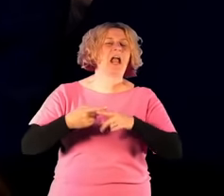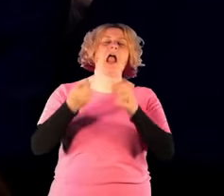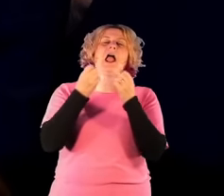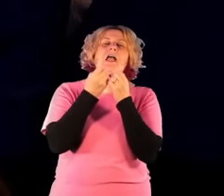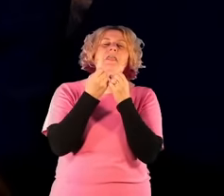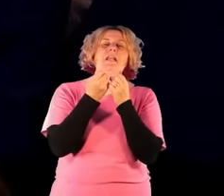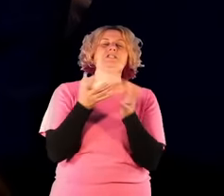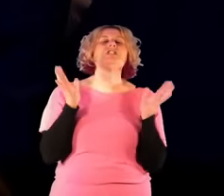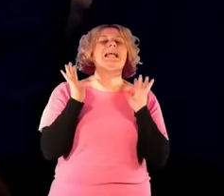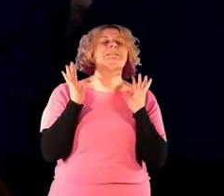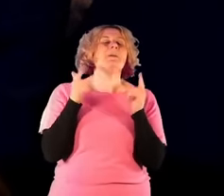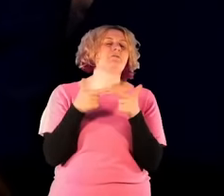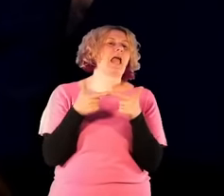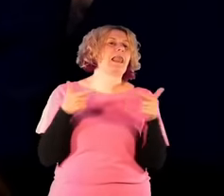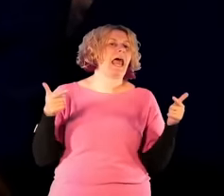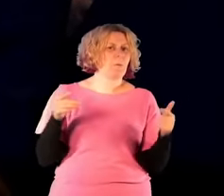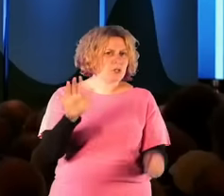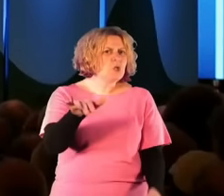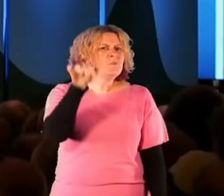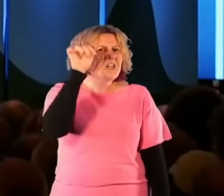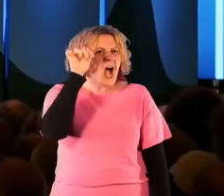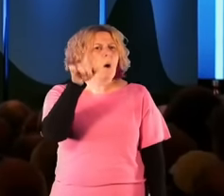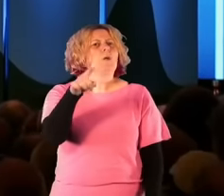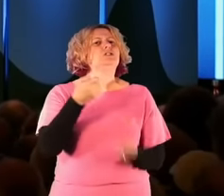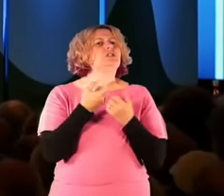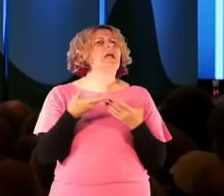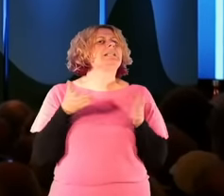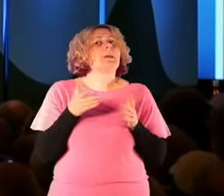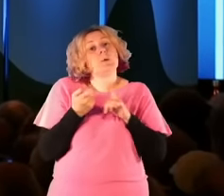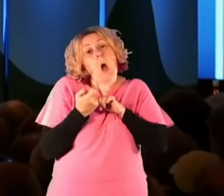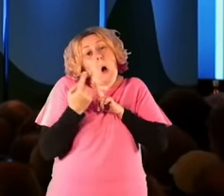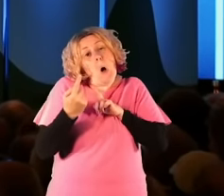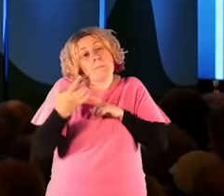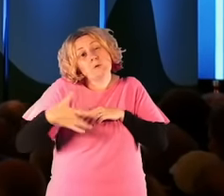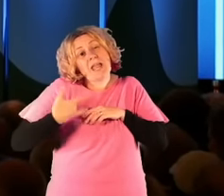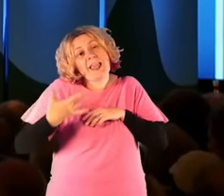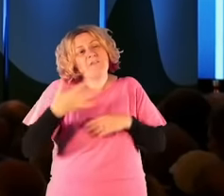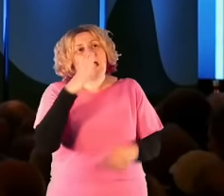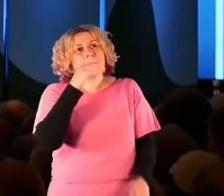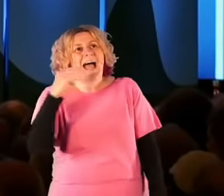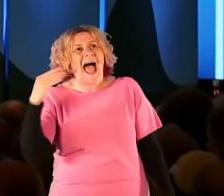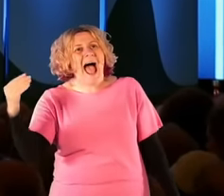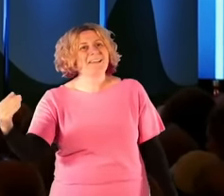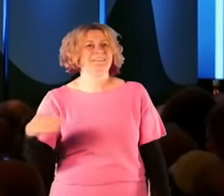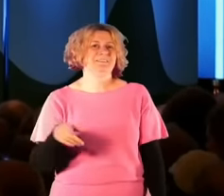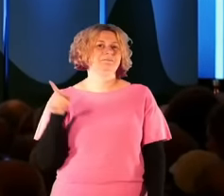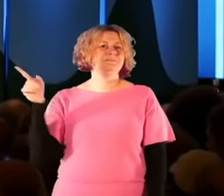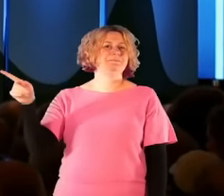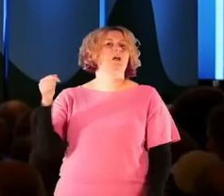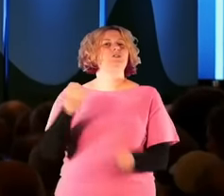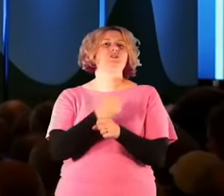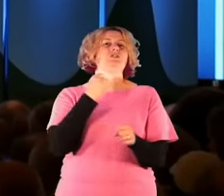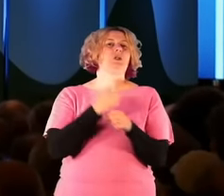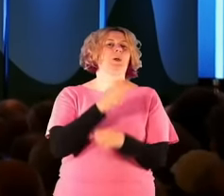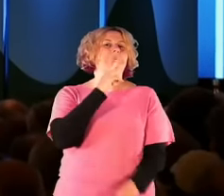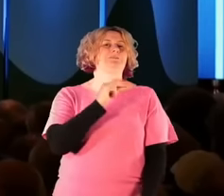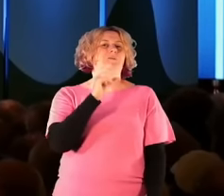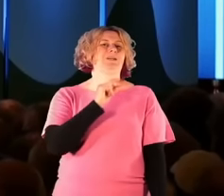You know, Shakespeare was almost a Brummie. You know, to bay or not to bay, that's the question.